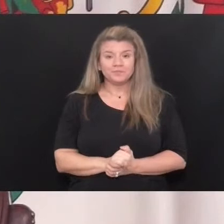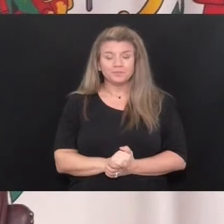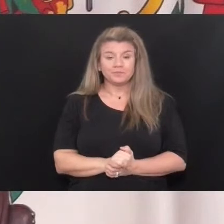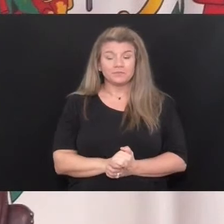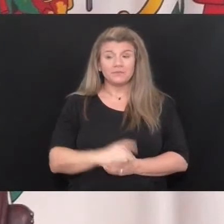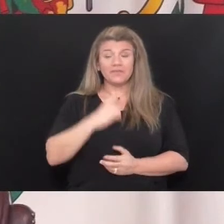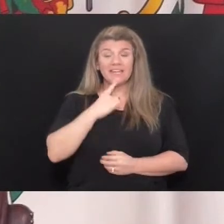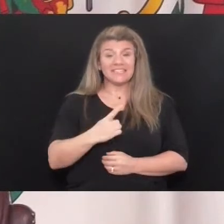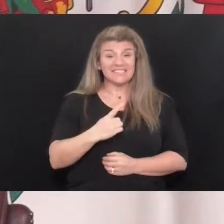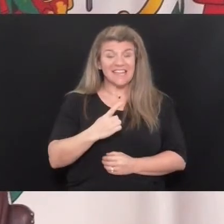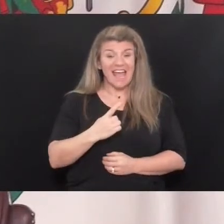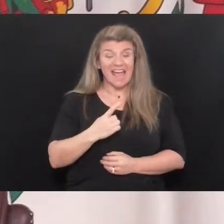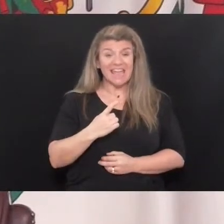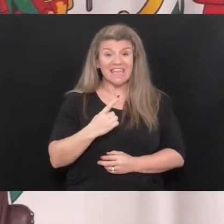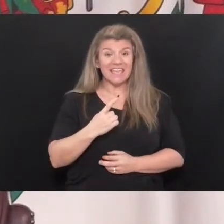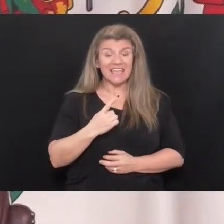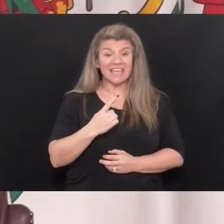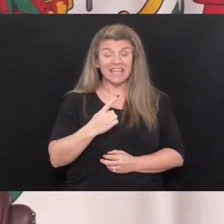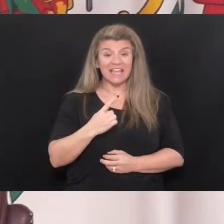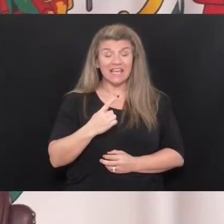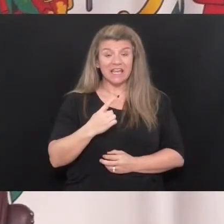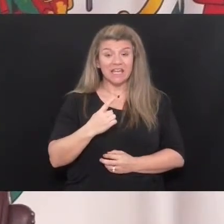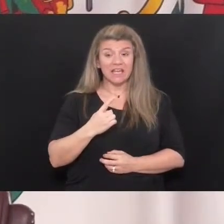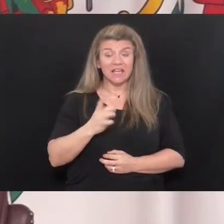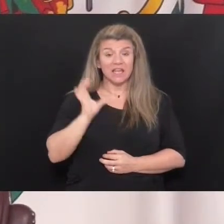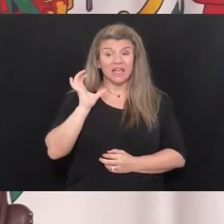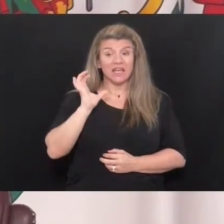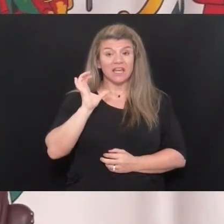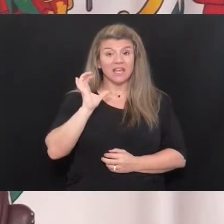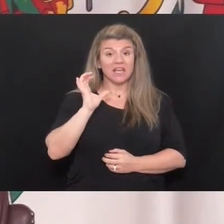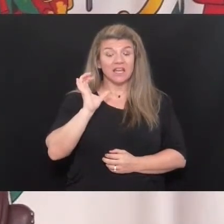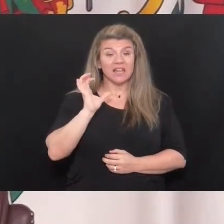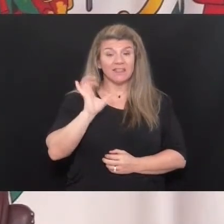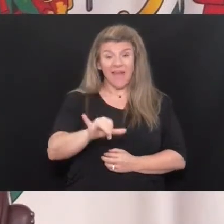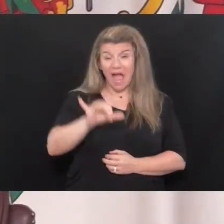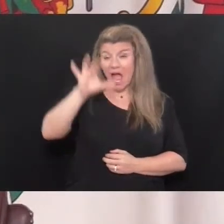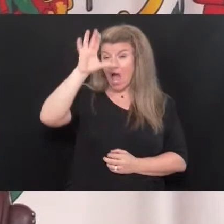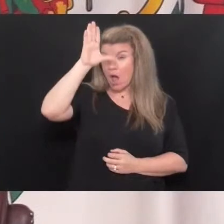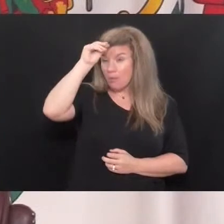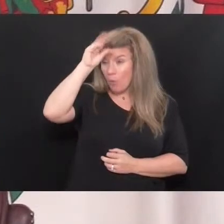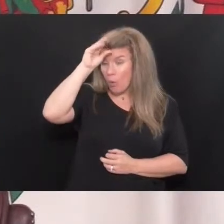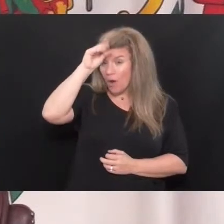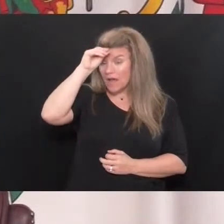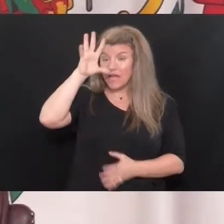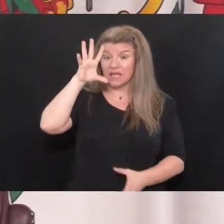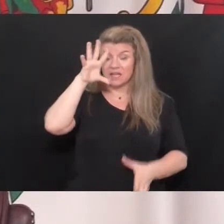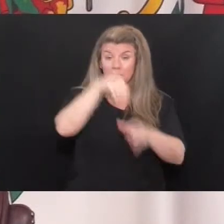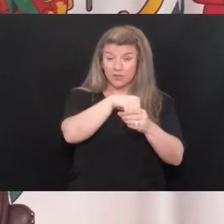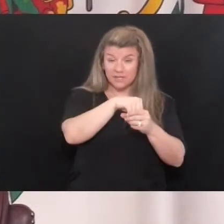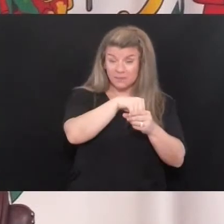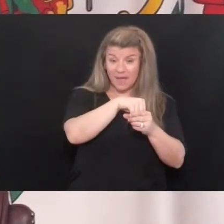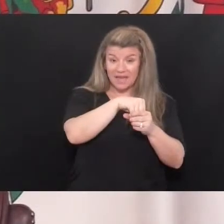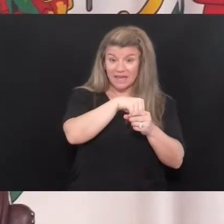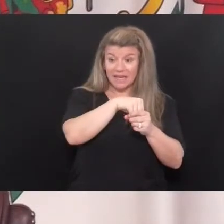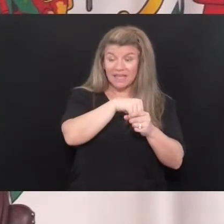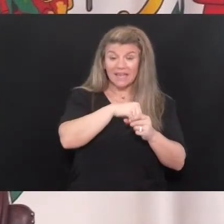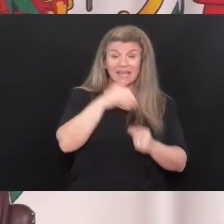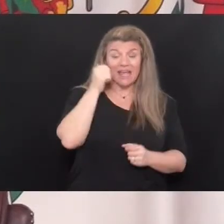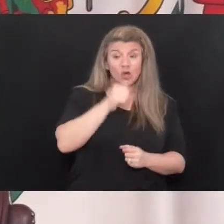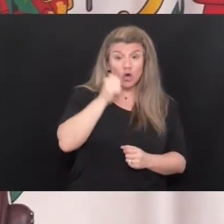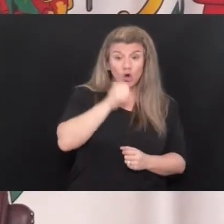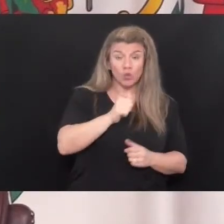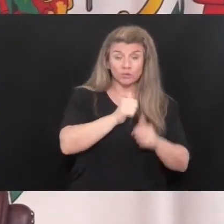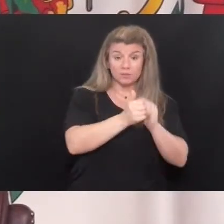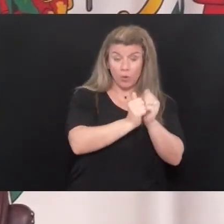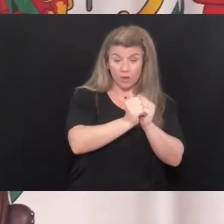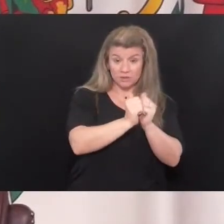to say that that a boy could participate in a girl's